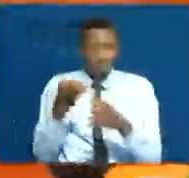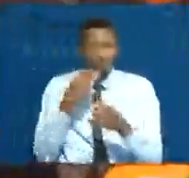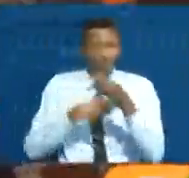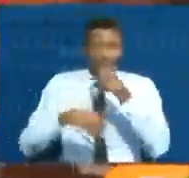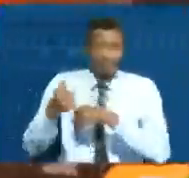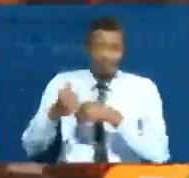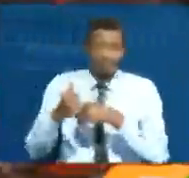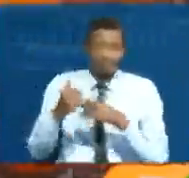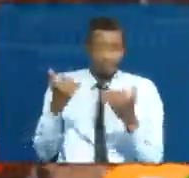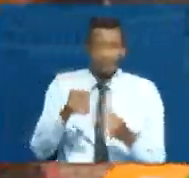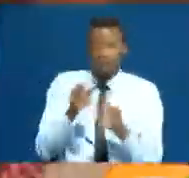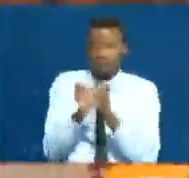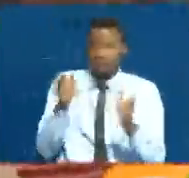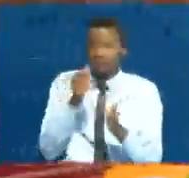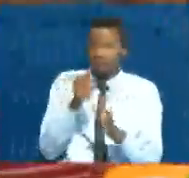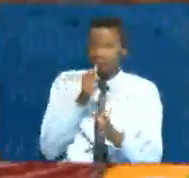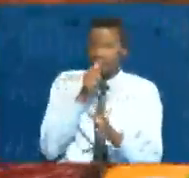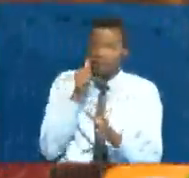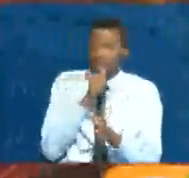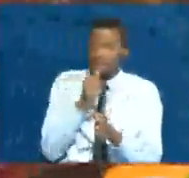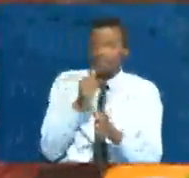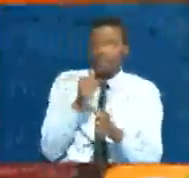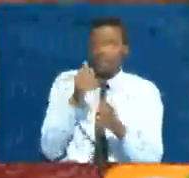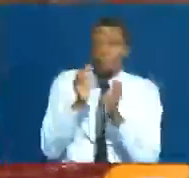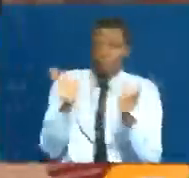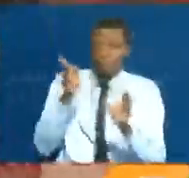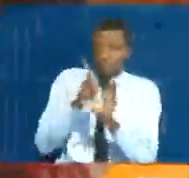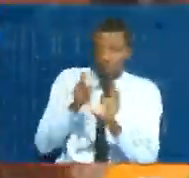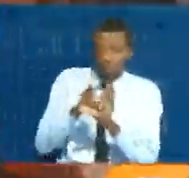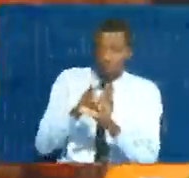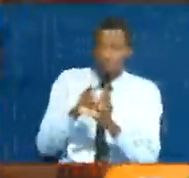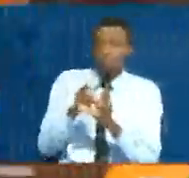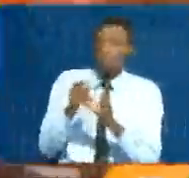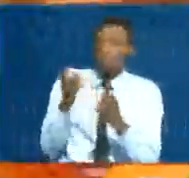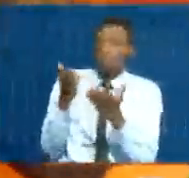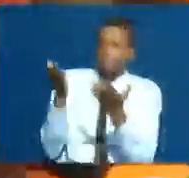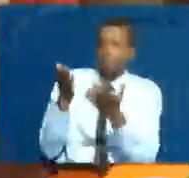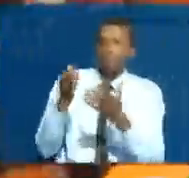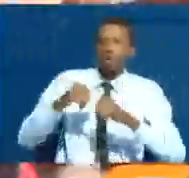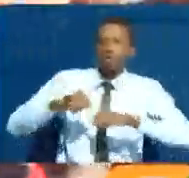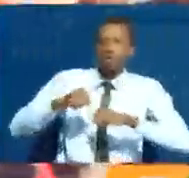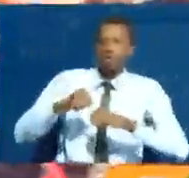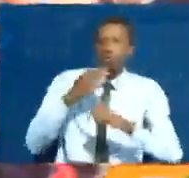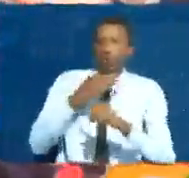scenes under dealings by top government officials want to purchase the institutions for their